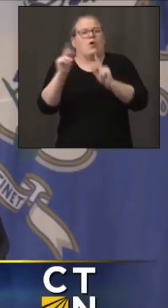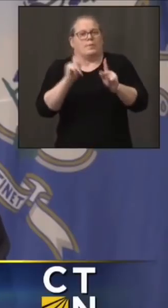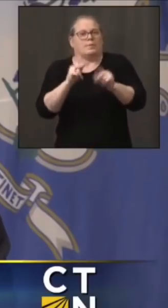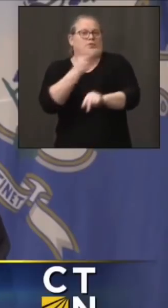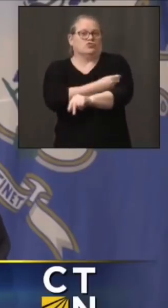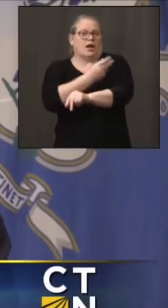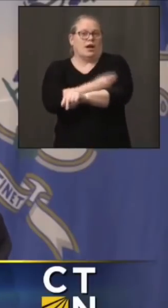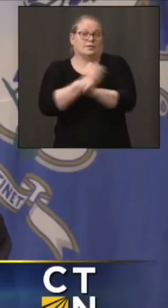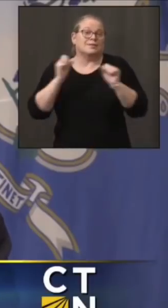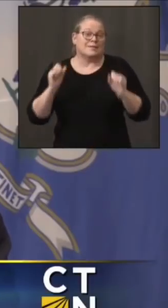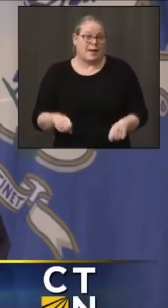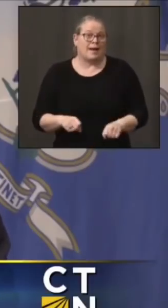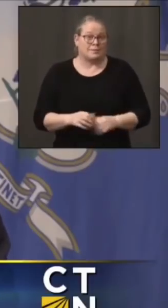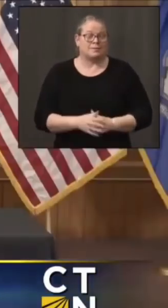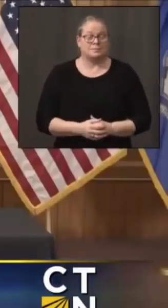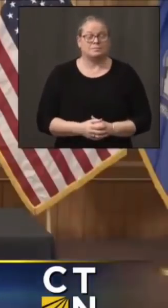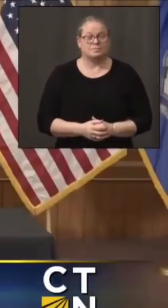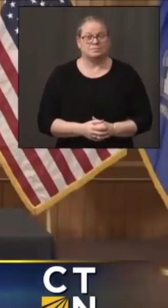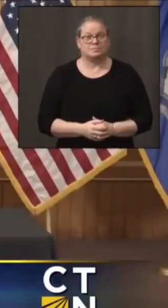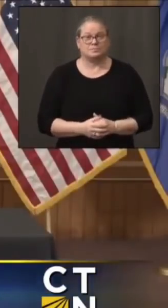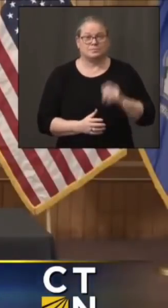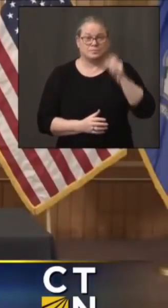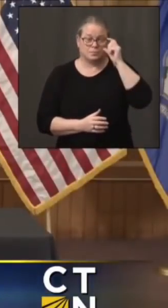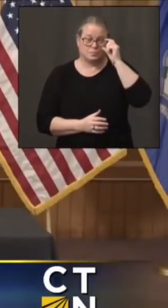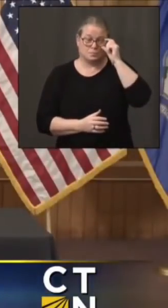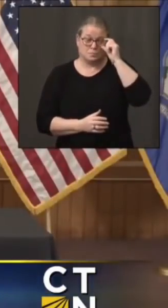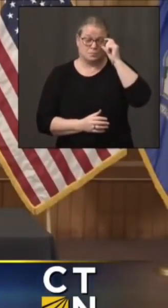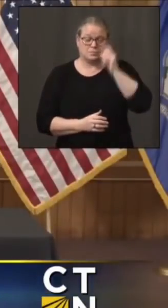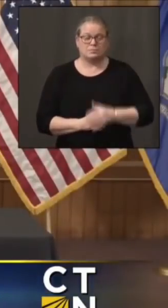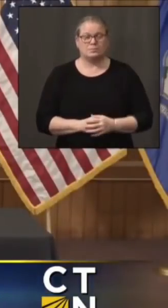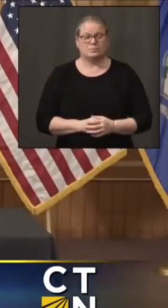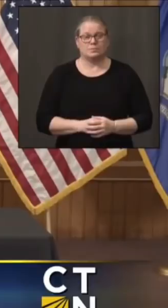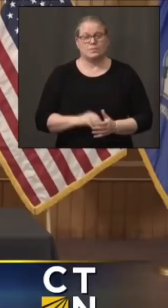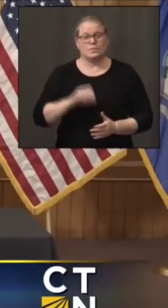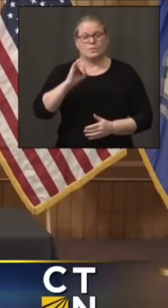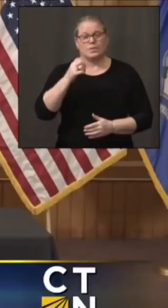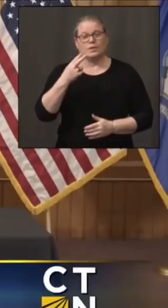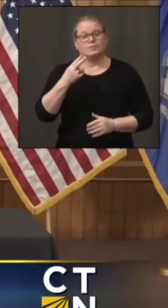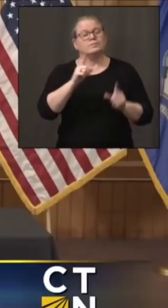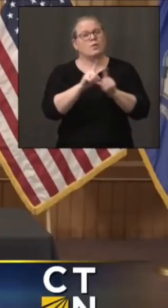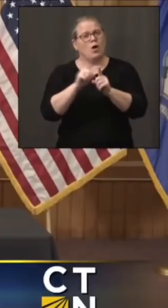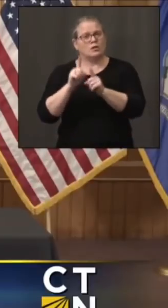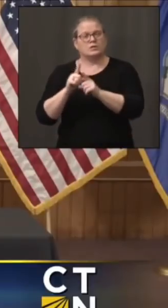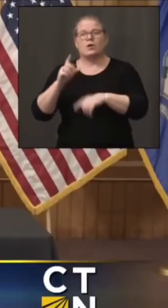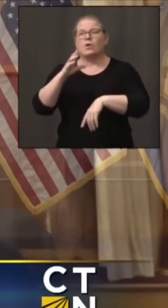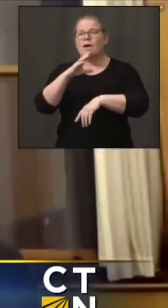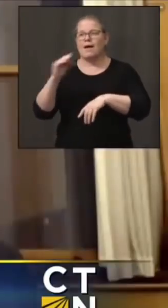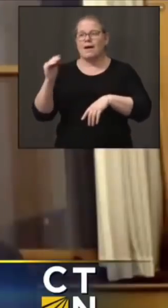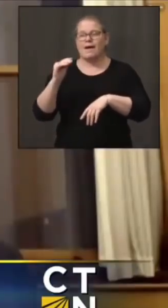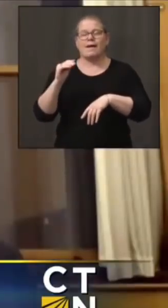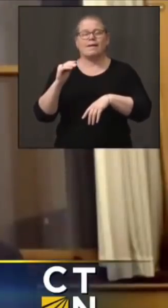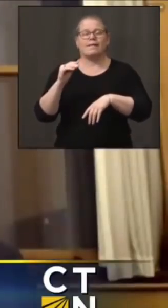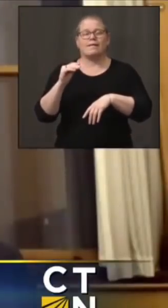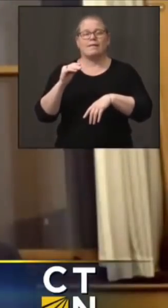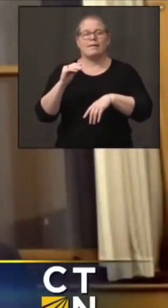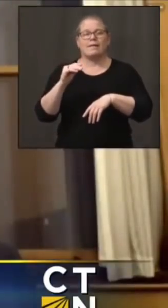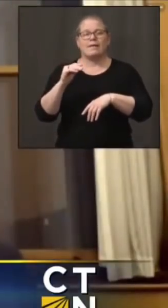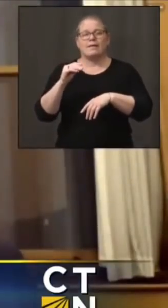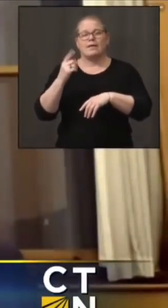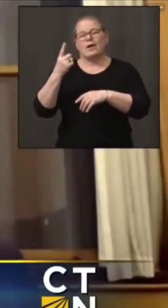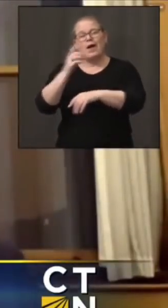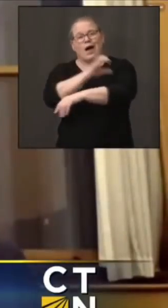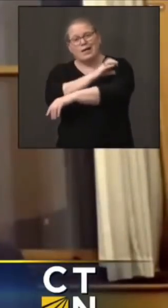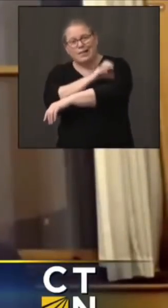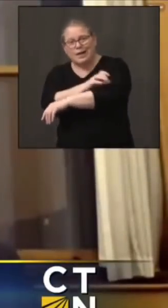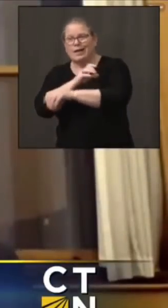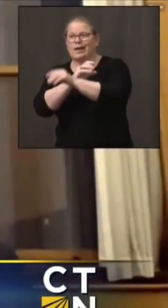of vaccines. Yeah, I would just add, I think the physical moving of vaccines from one clinic to the next is going to be